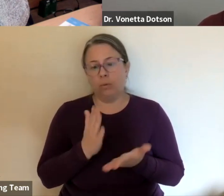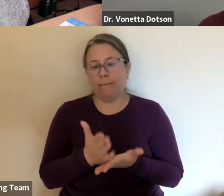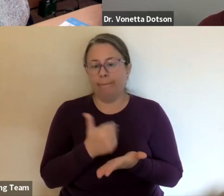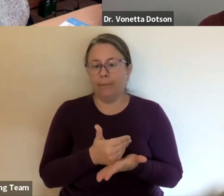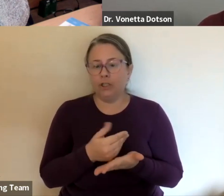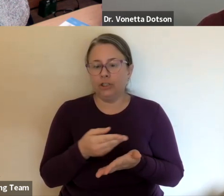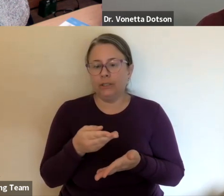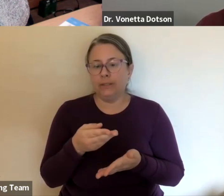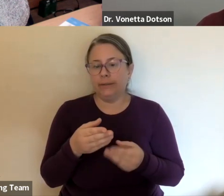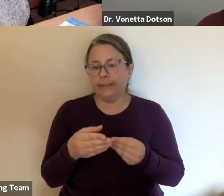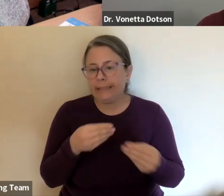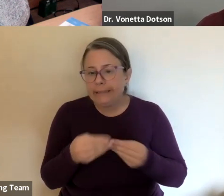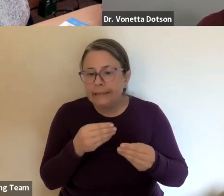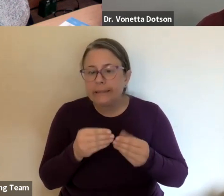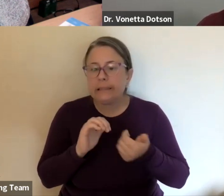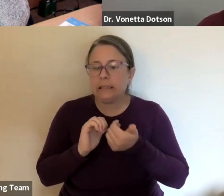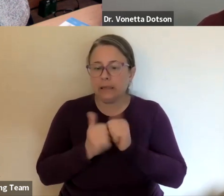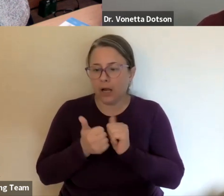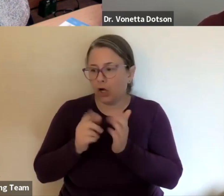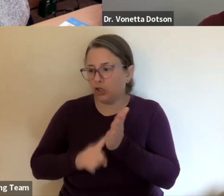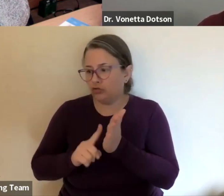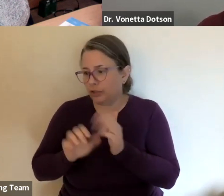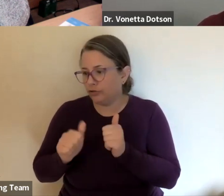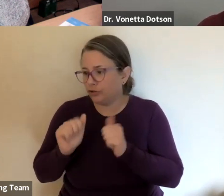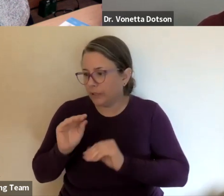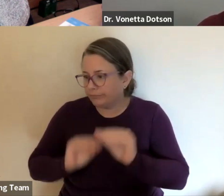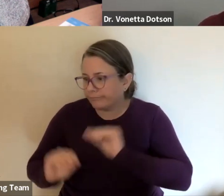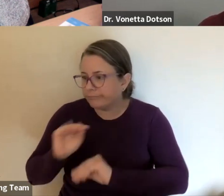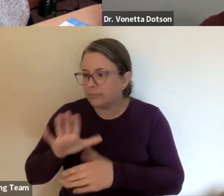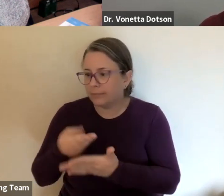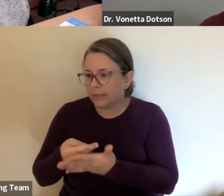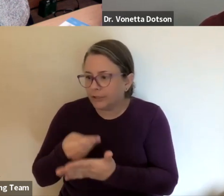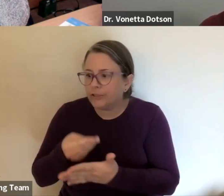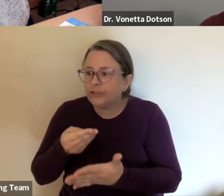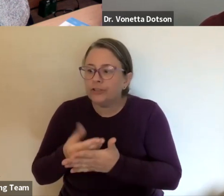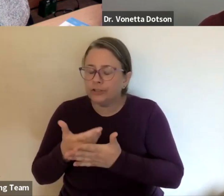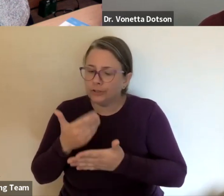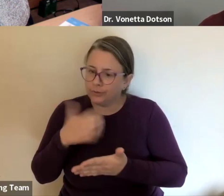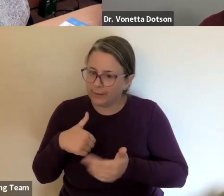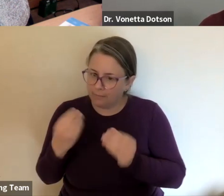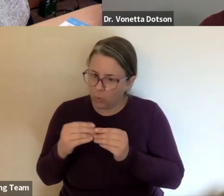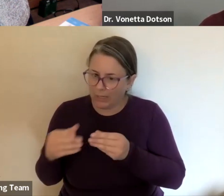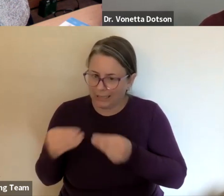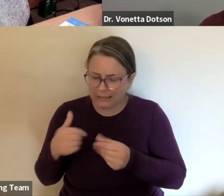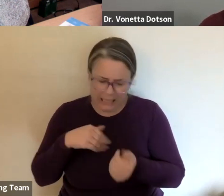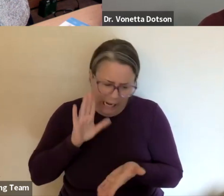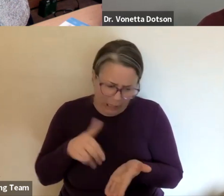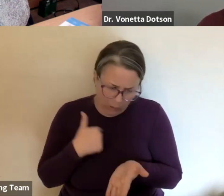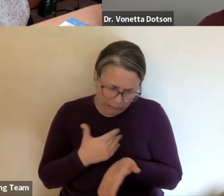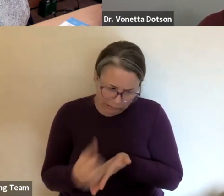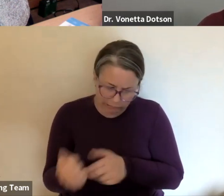And I know we're going to get low on time, but I did want to just quickly add that I also think